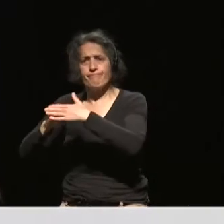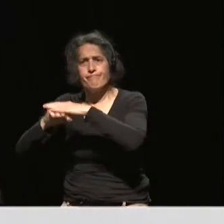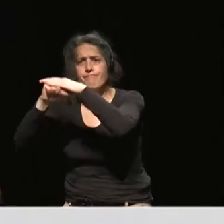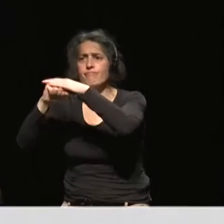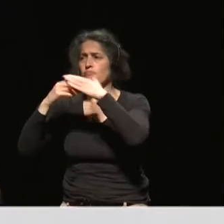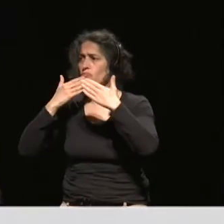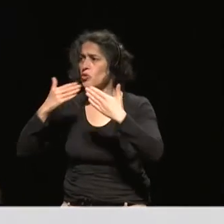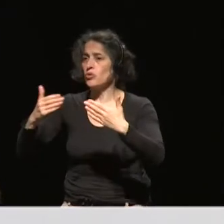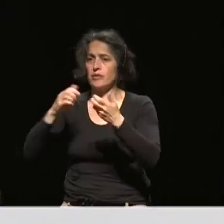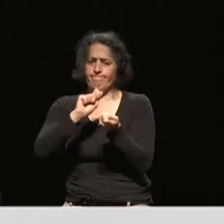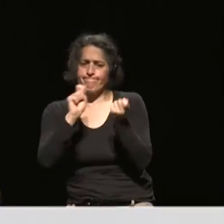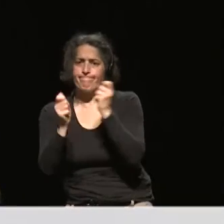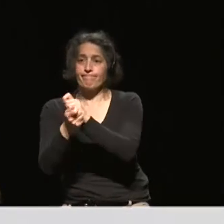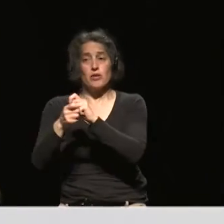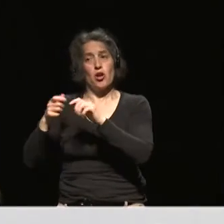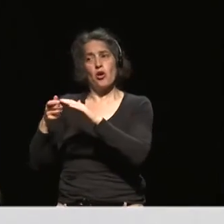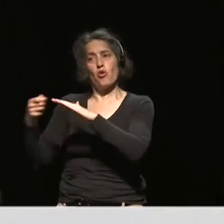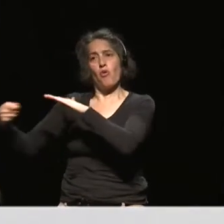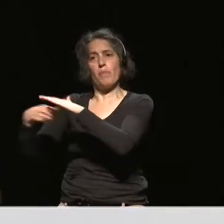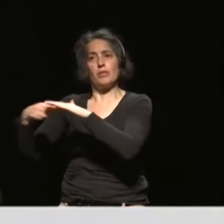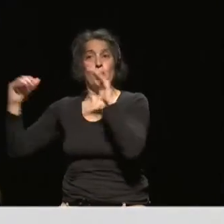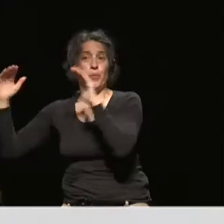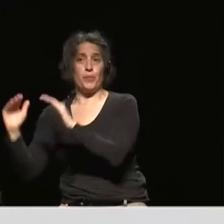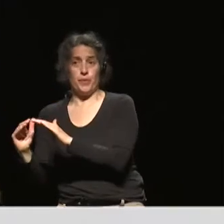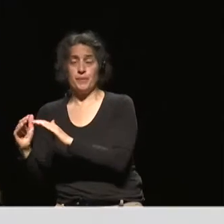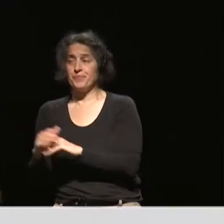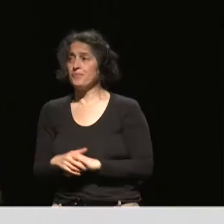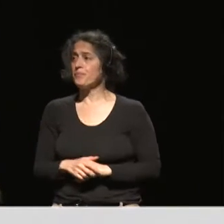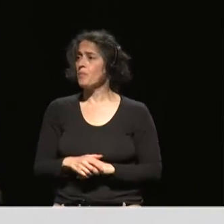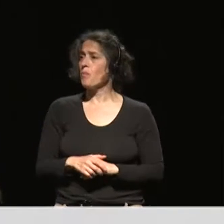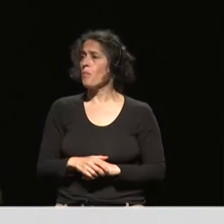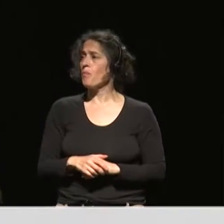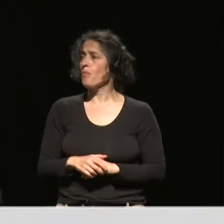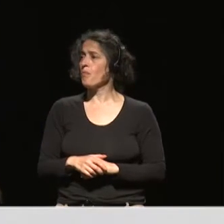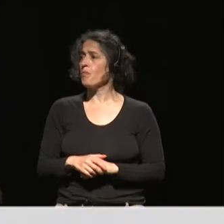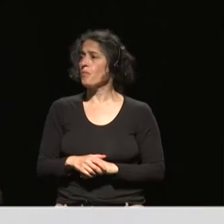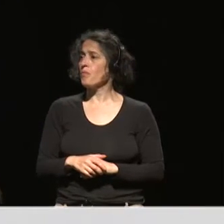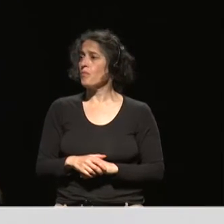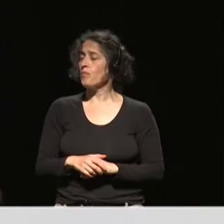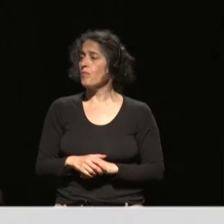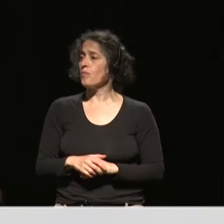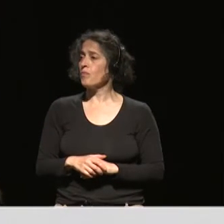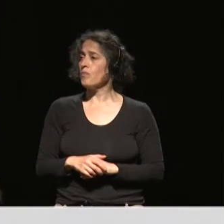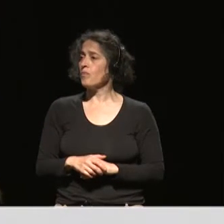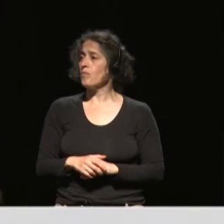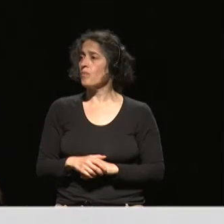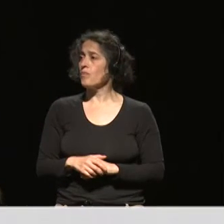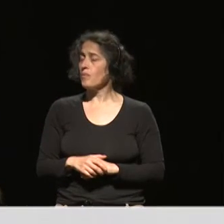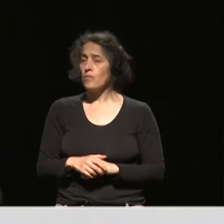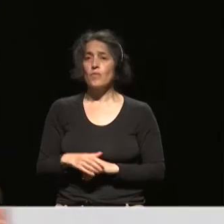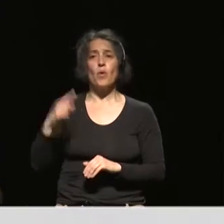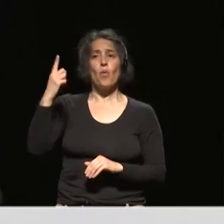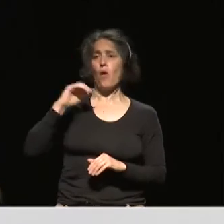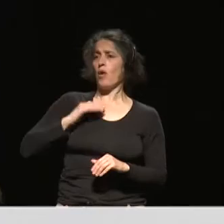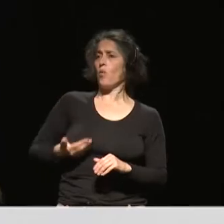before, when there was somebody, a woman, who asked why doesn't the EU give